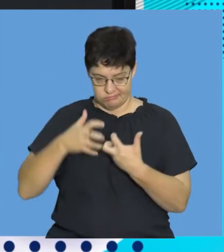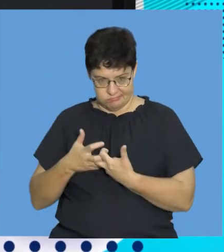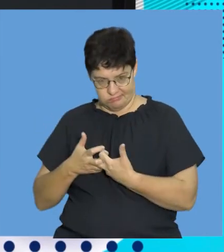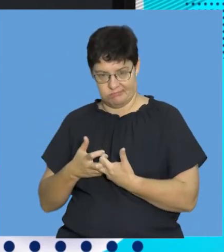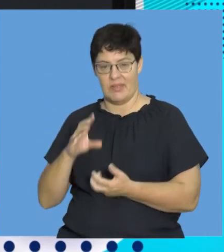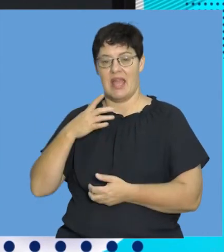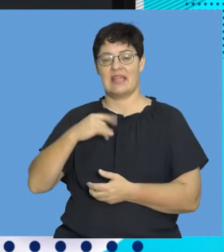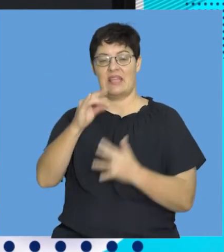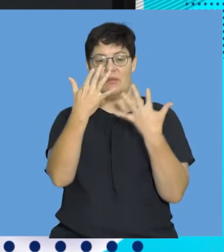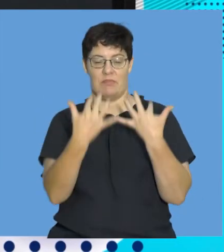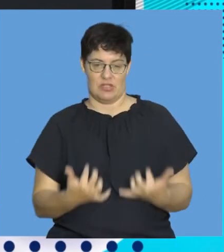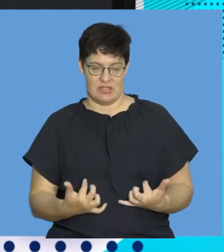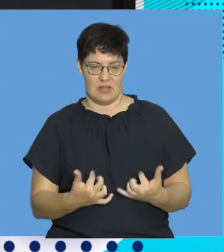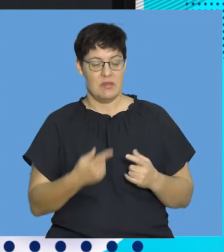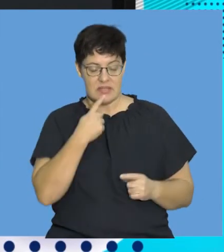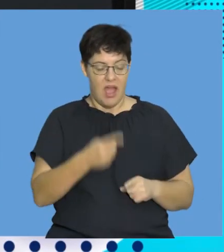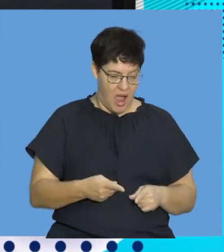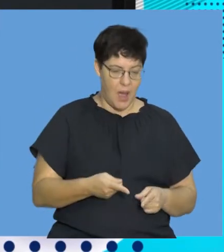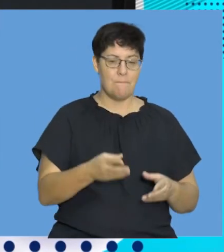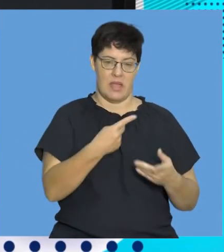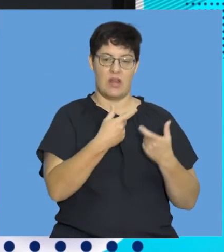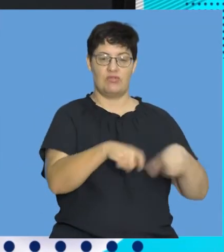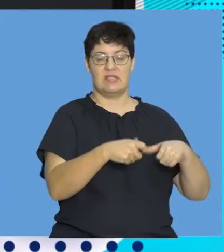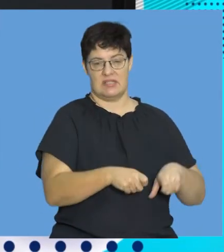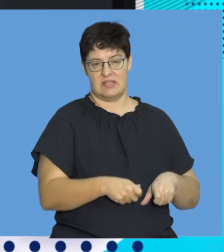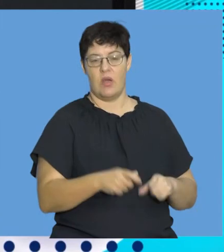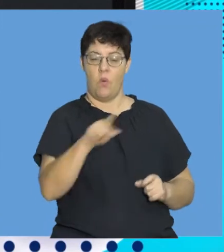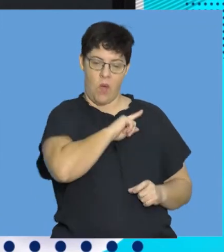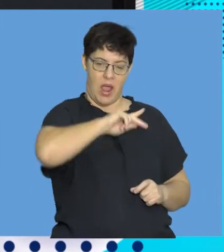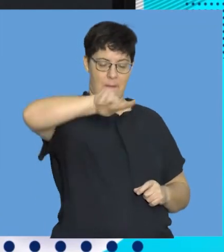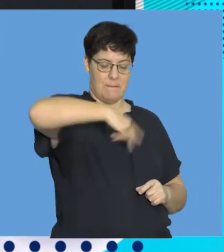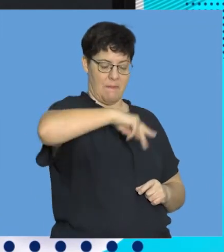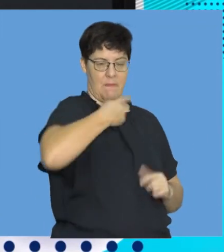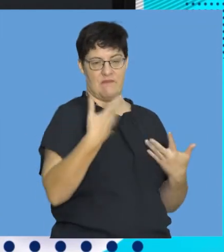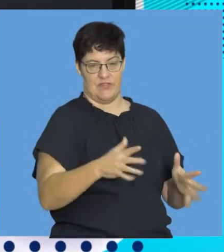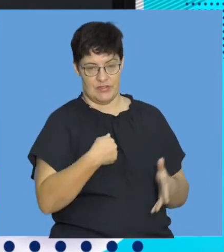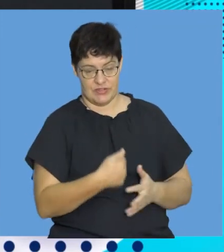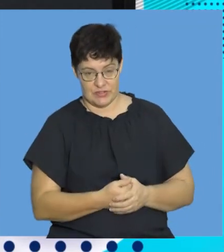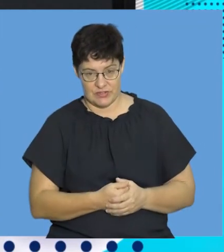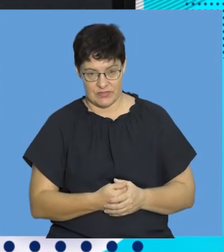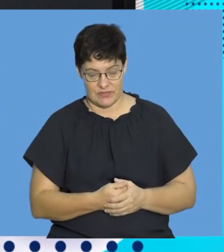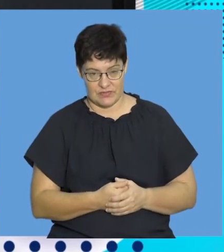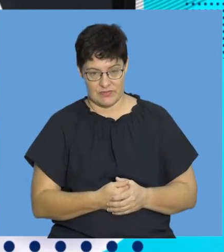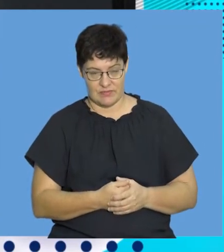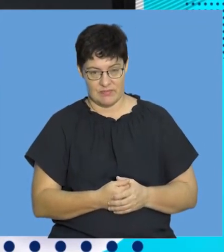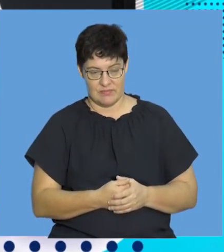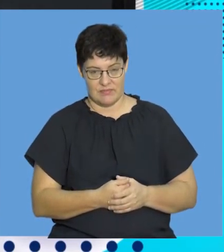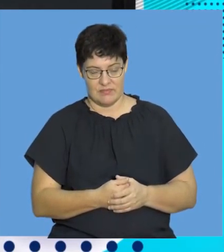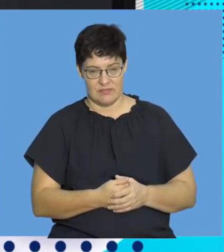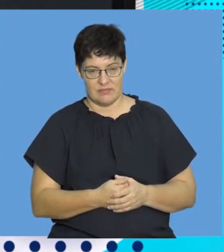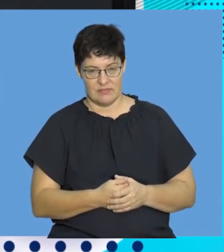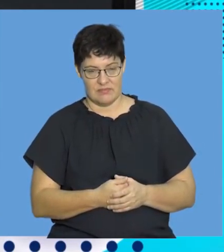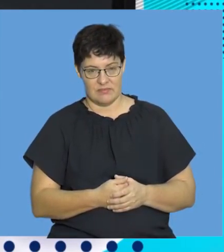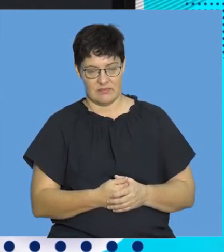your cash budget, where you would say receipts from your debtors. Okay.